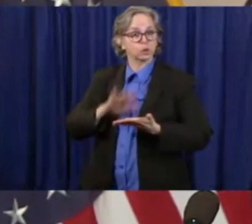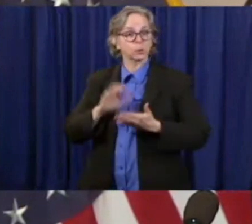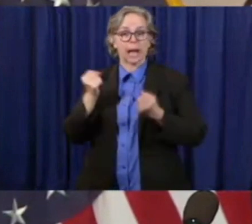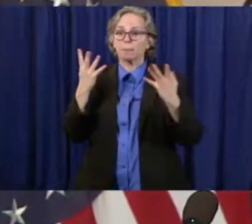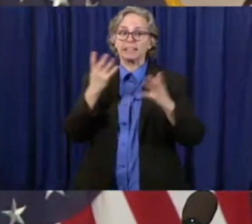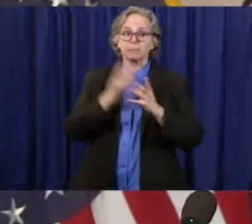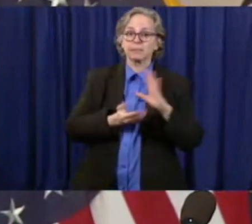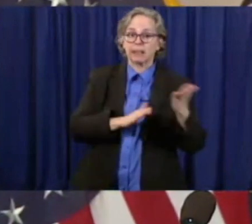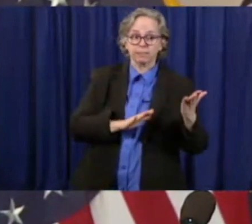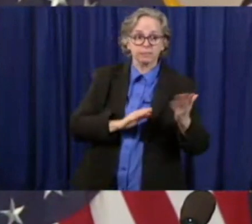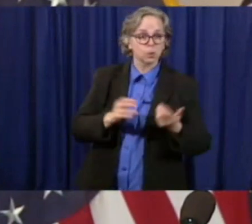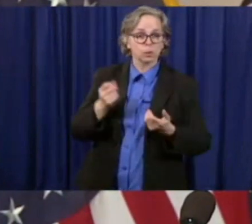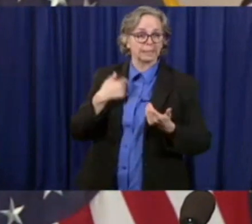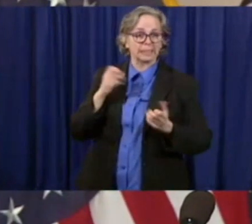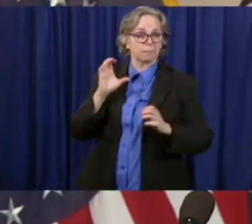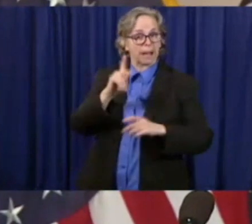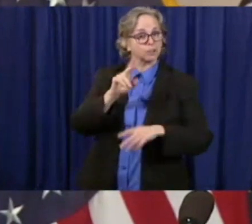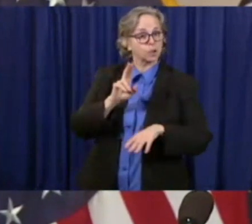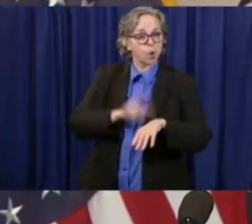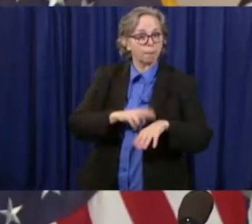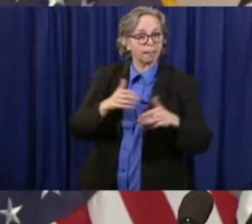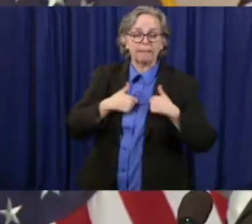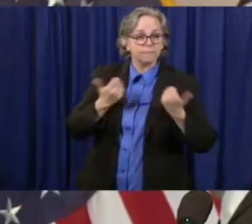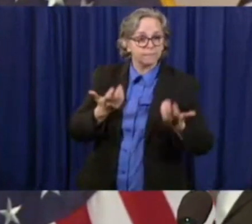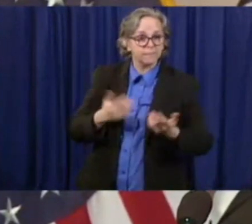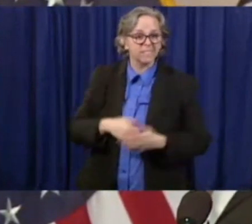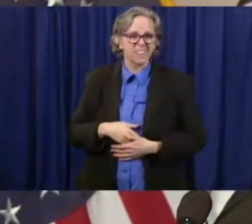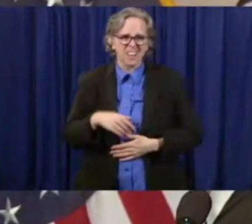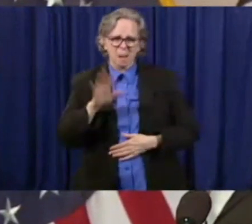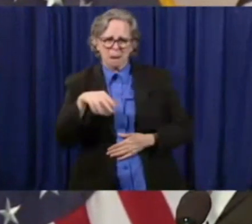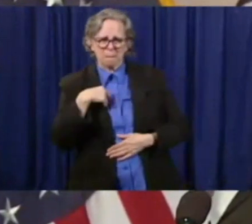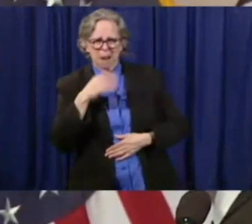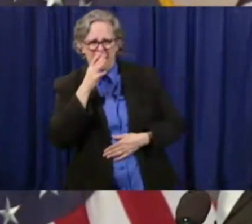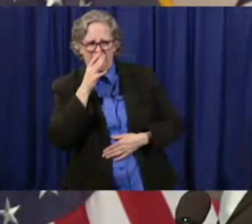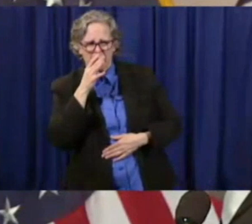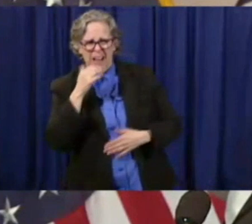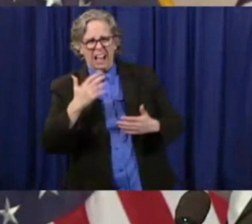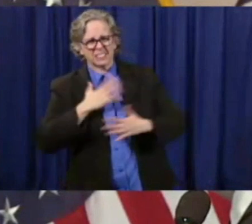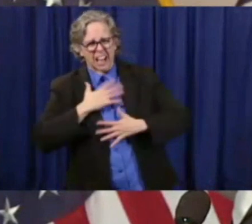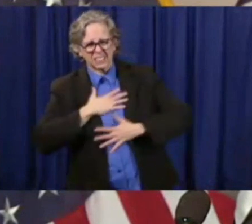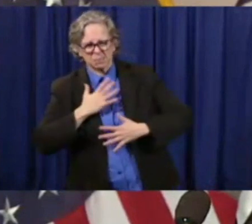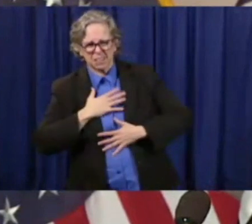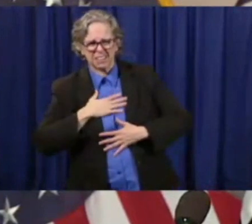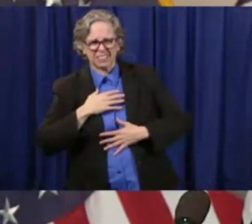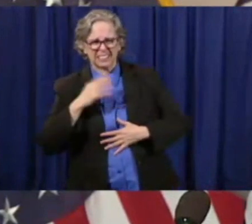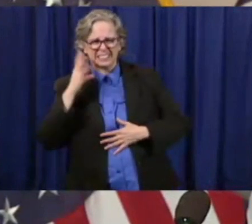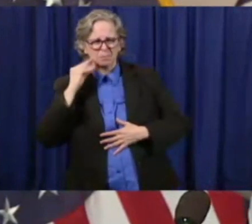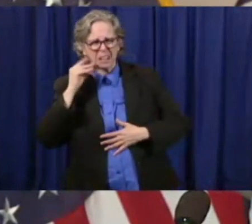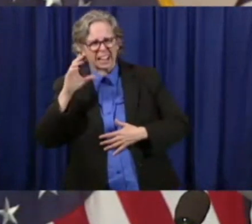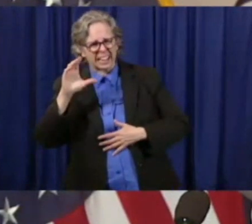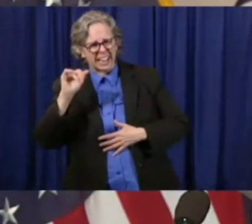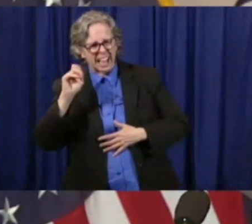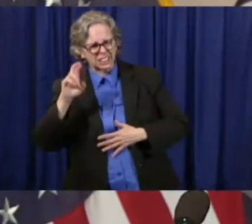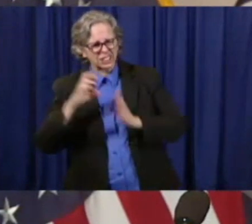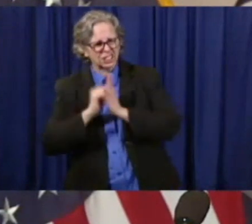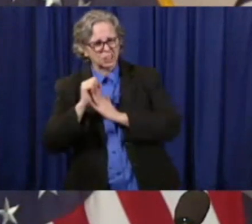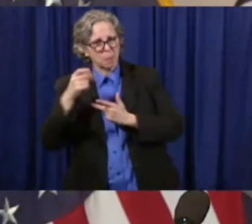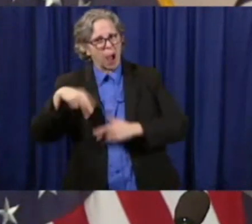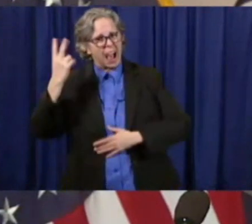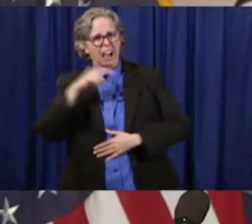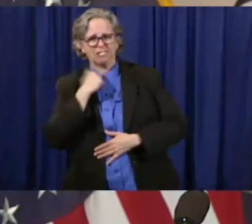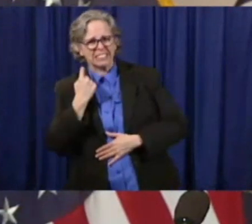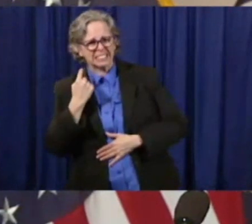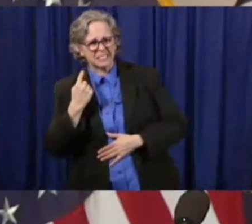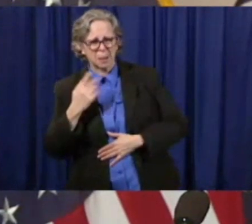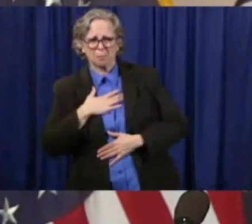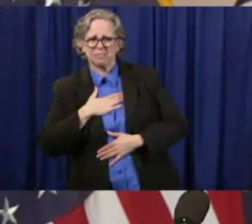get back to our normal life as quick as possible. My mom has asthma and thyroid cancer, which puts her at higher risk of getting the coronavirus. Please stay home